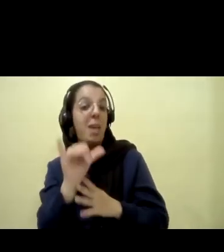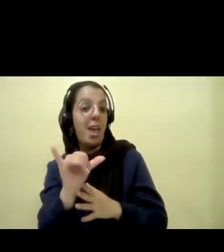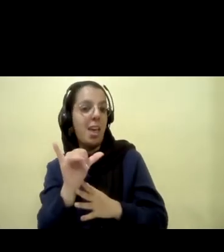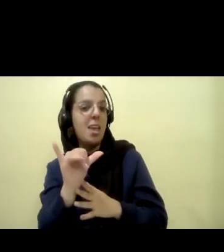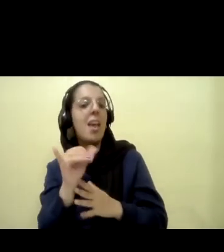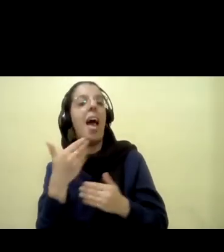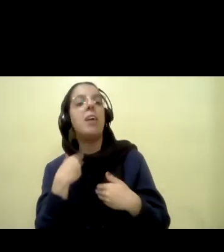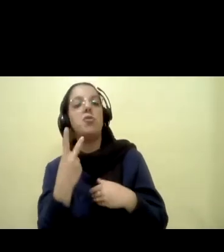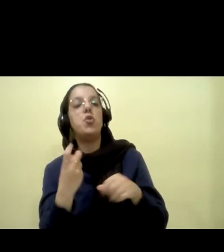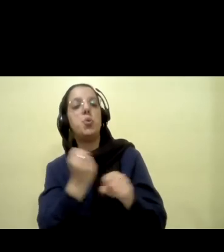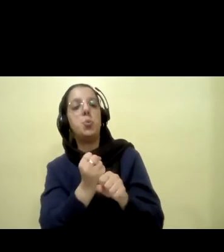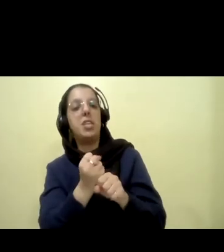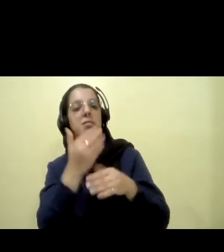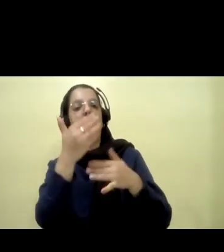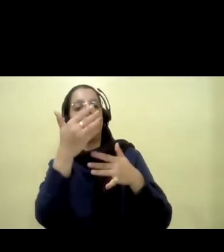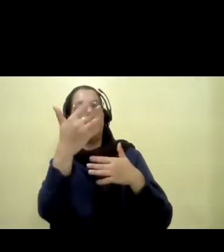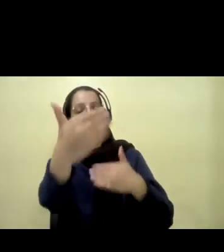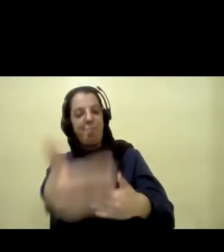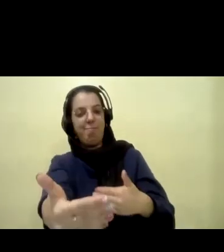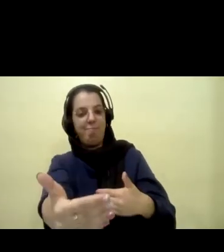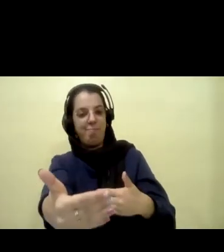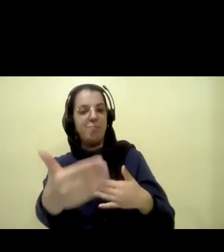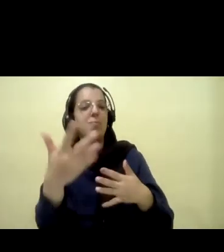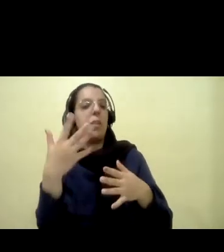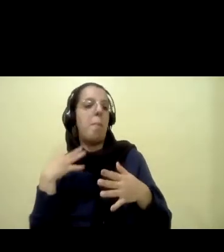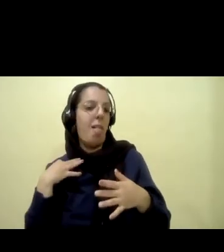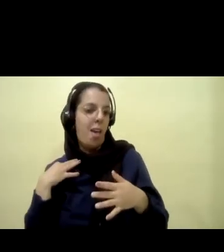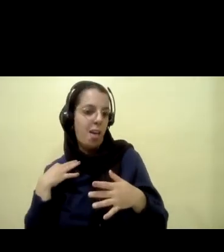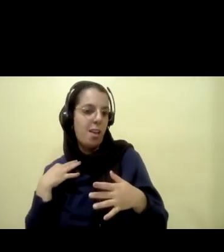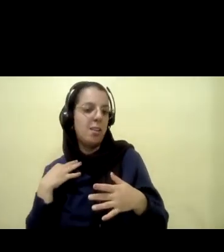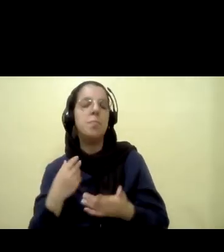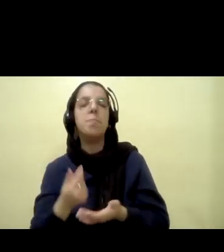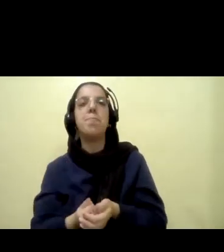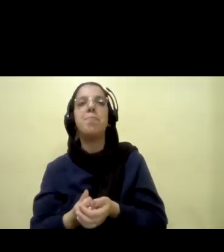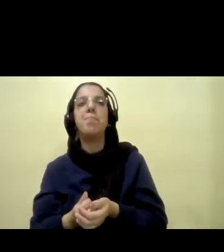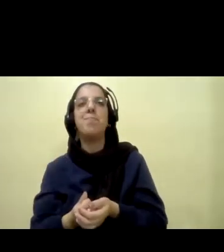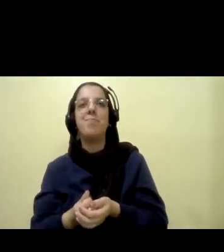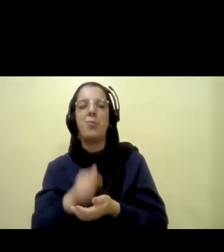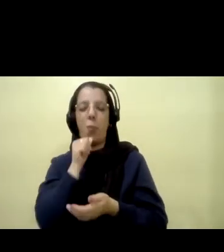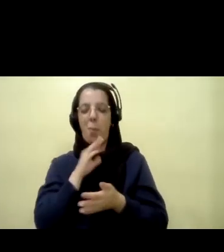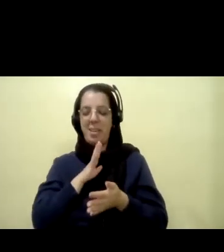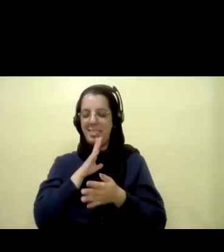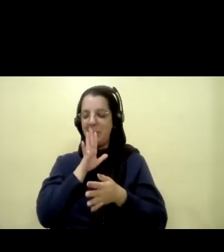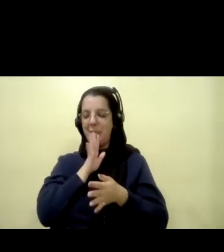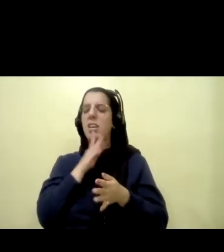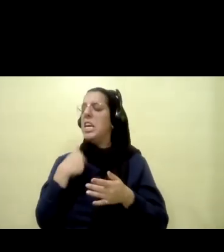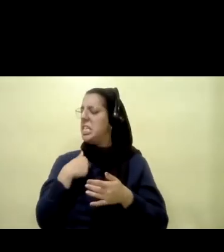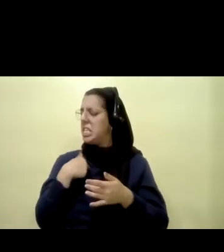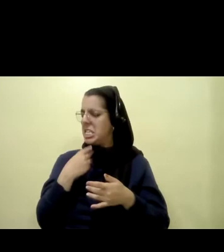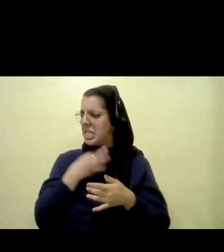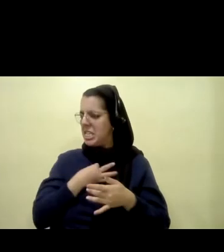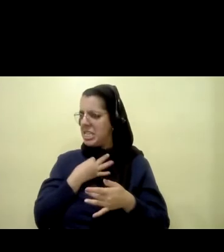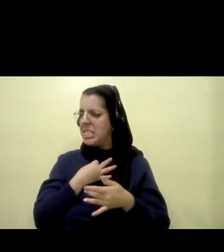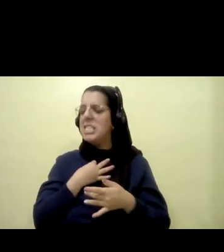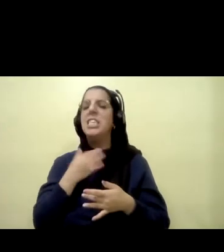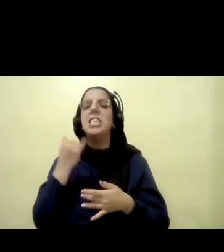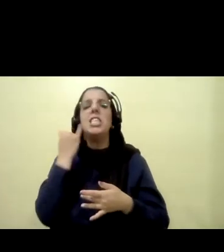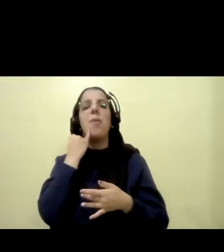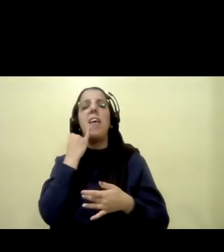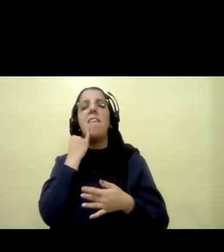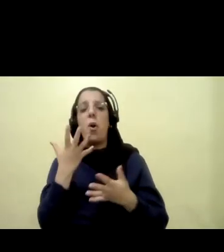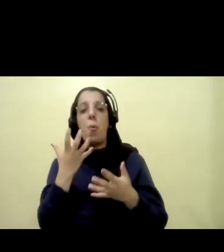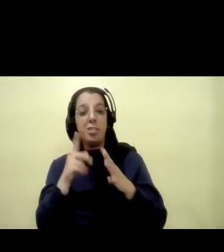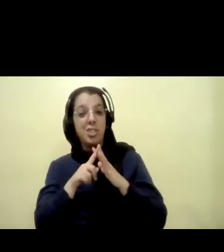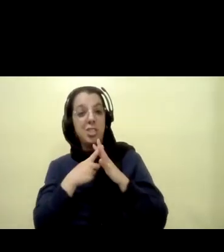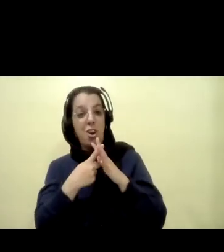that. My question is just, that means that if something were later than say next fall,